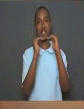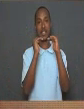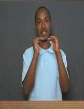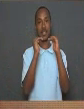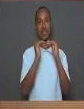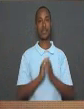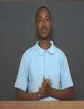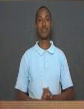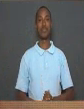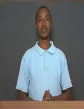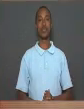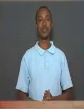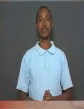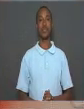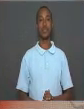stoichiometry.